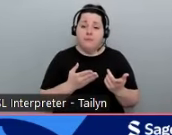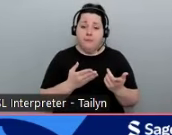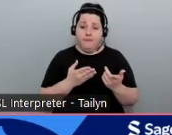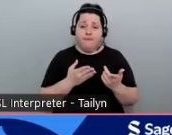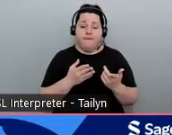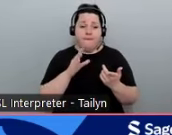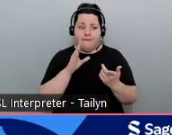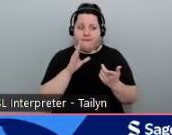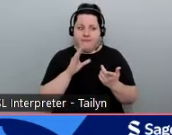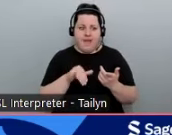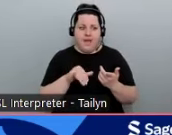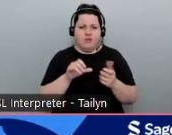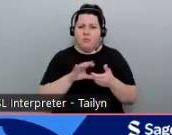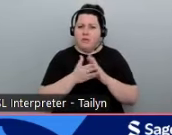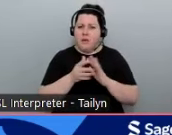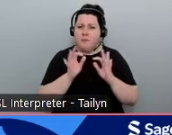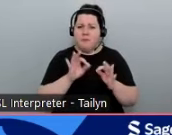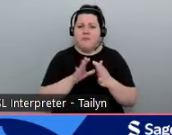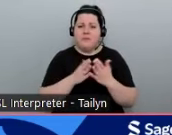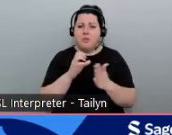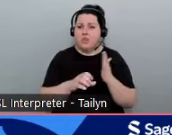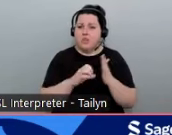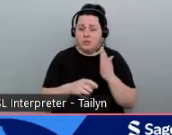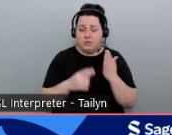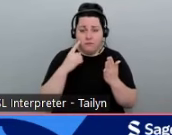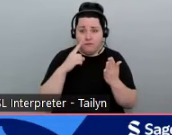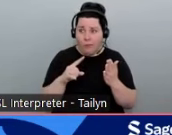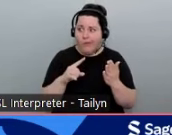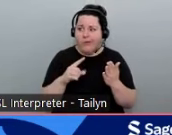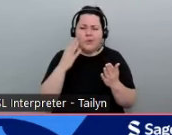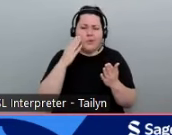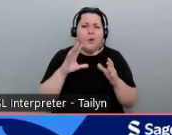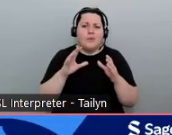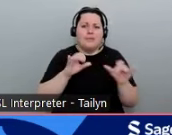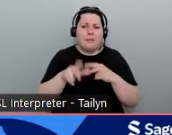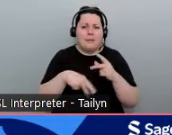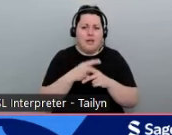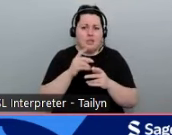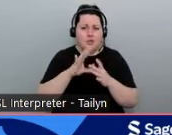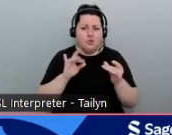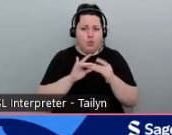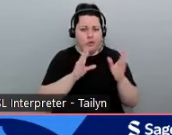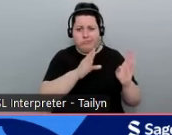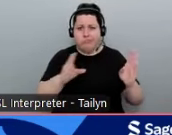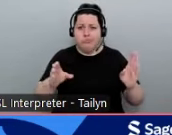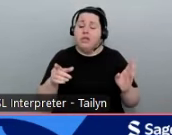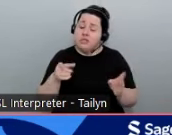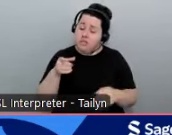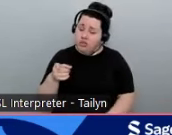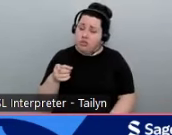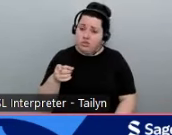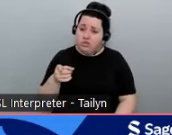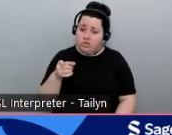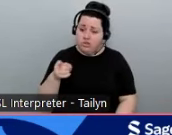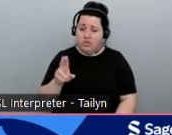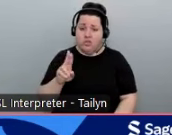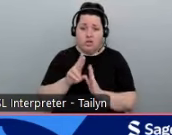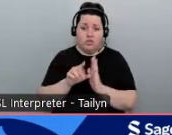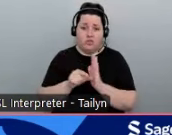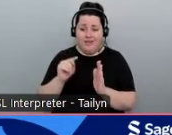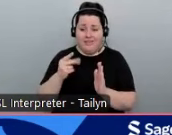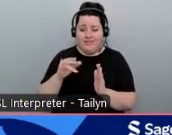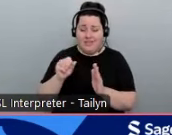perfect book chapter in a collection of similar stories. And indeed, that's what she and her undergraduate thesis